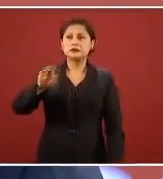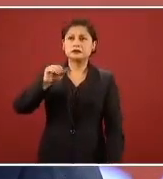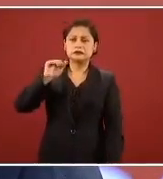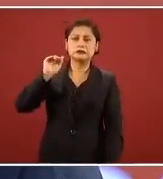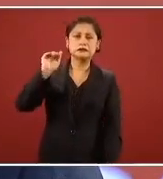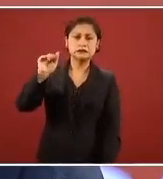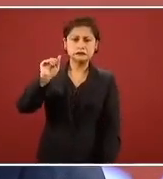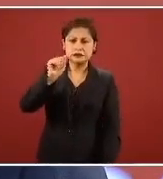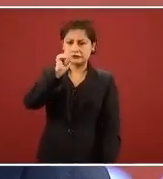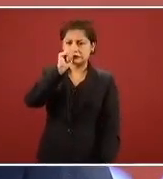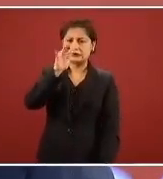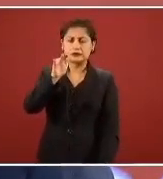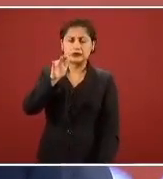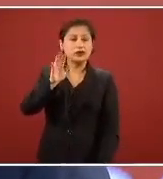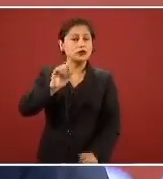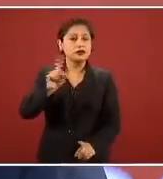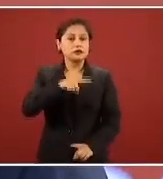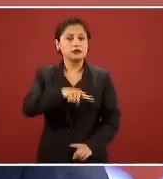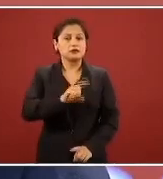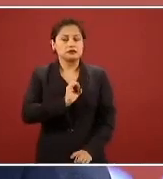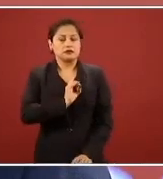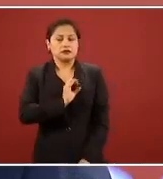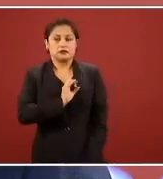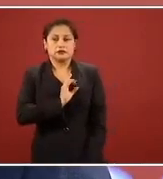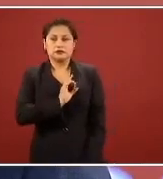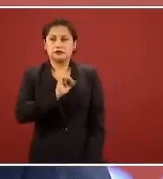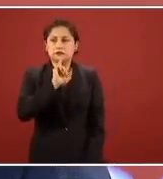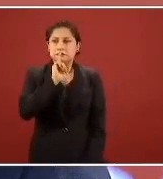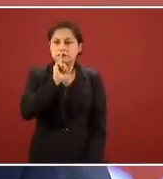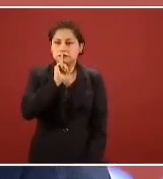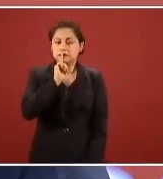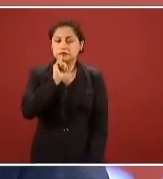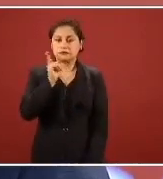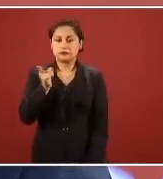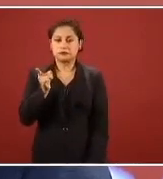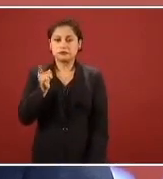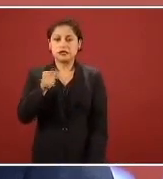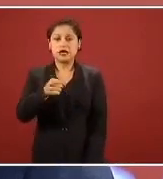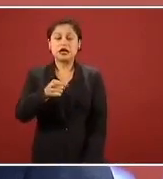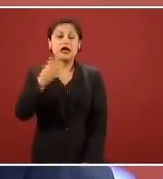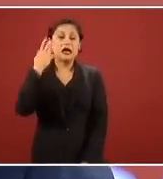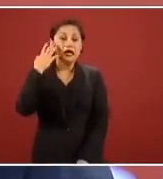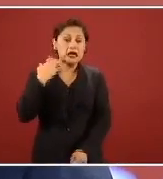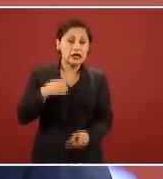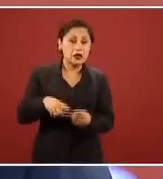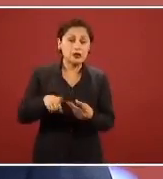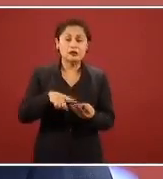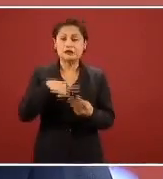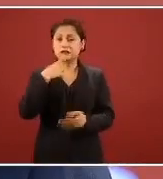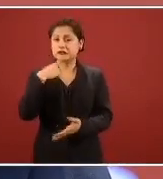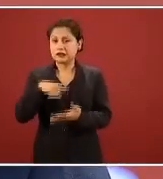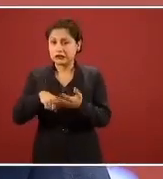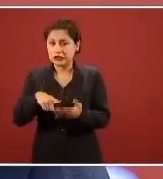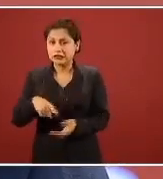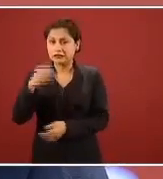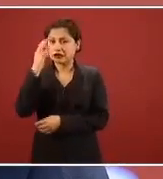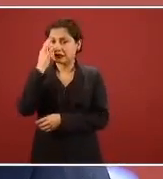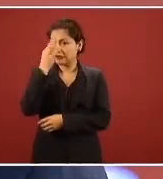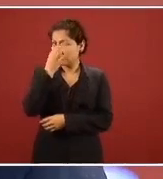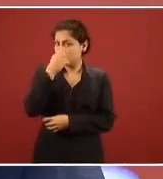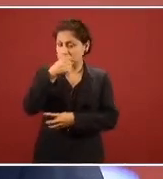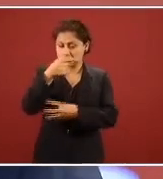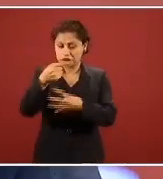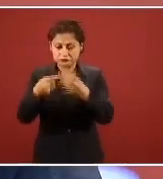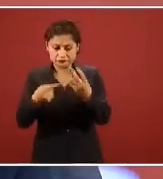scared. En León, in León, en Celaya, in Celaya, en Irapuato.